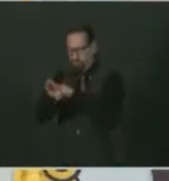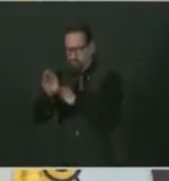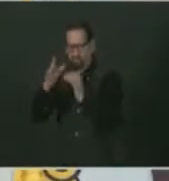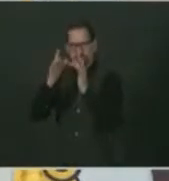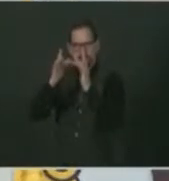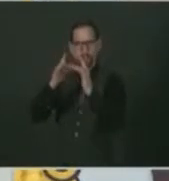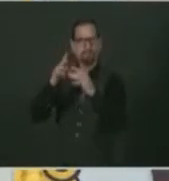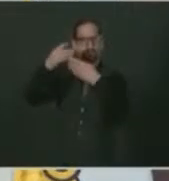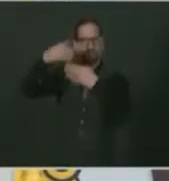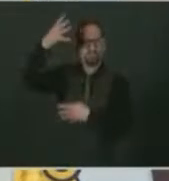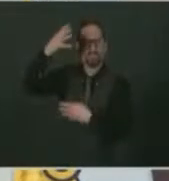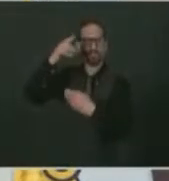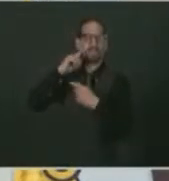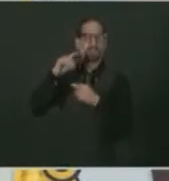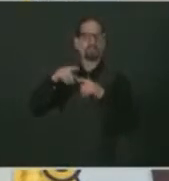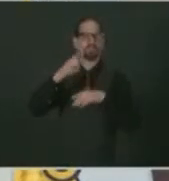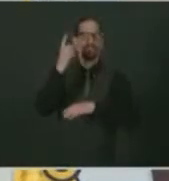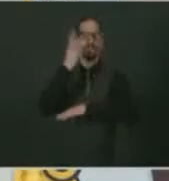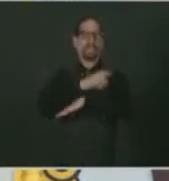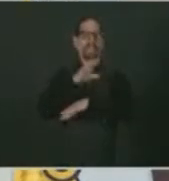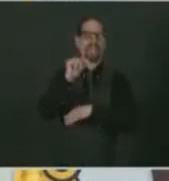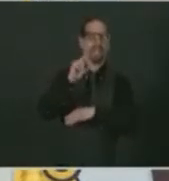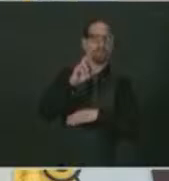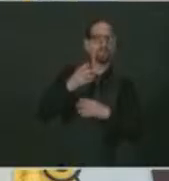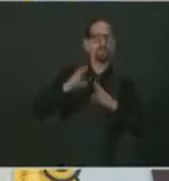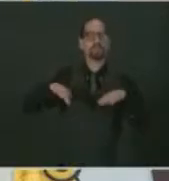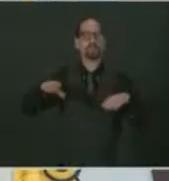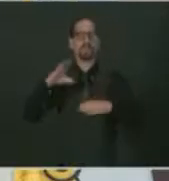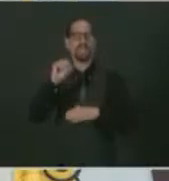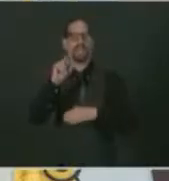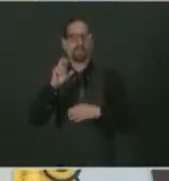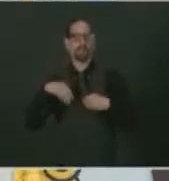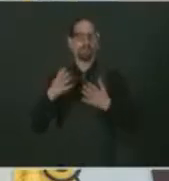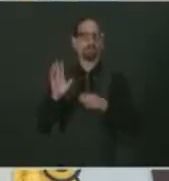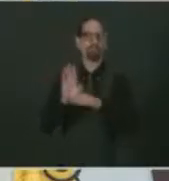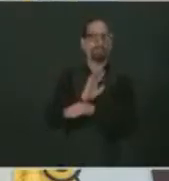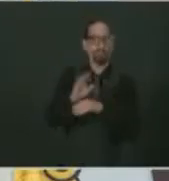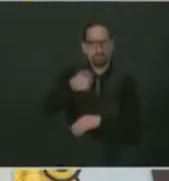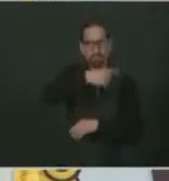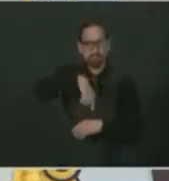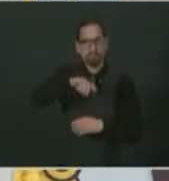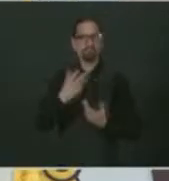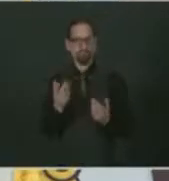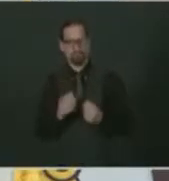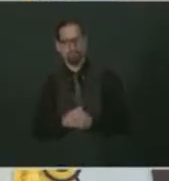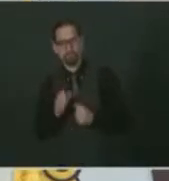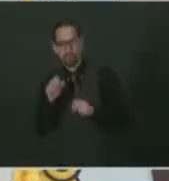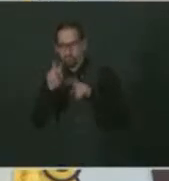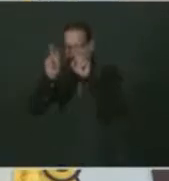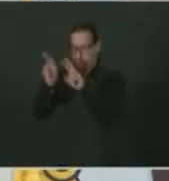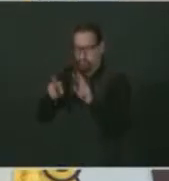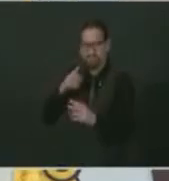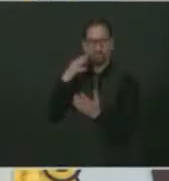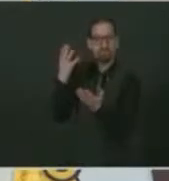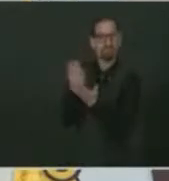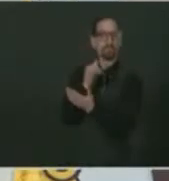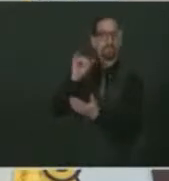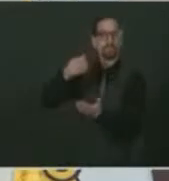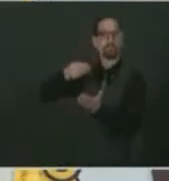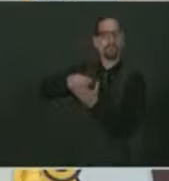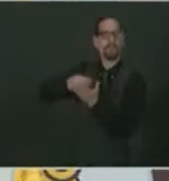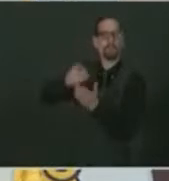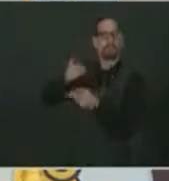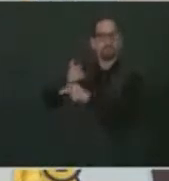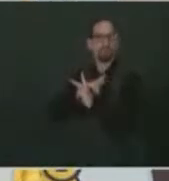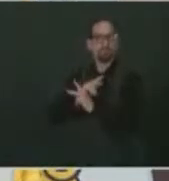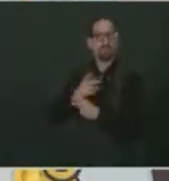child care, which is being made possible by acceleration of our teachers' vaccination and related staff in both the K